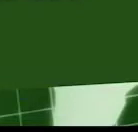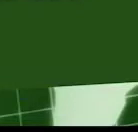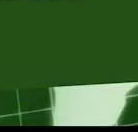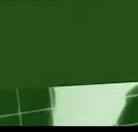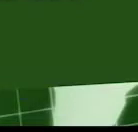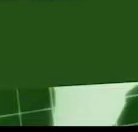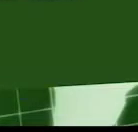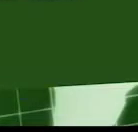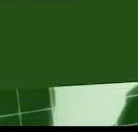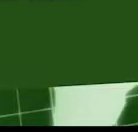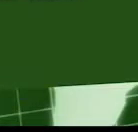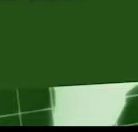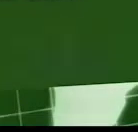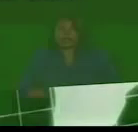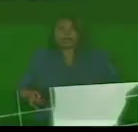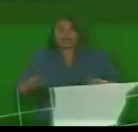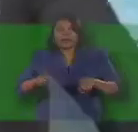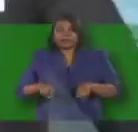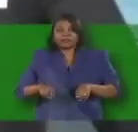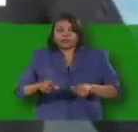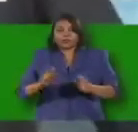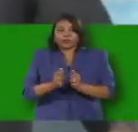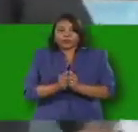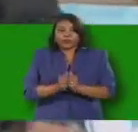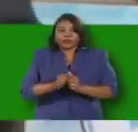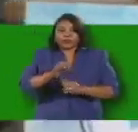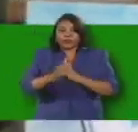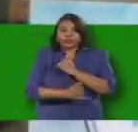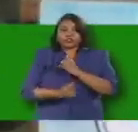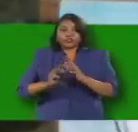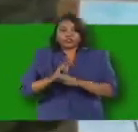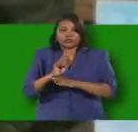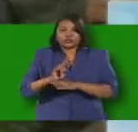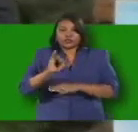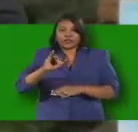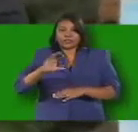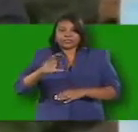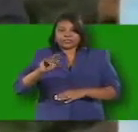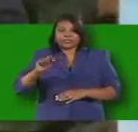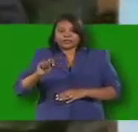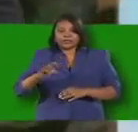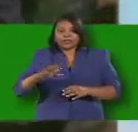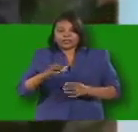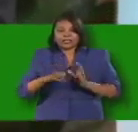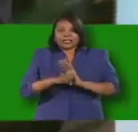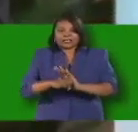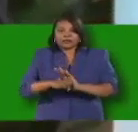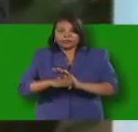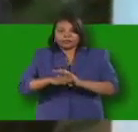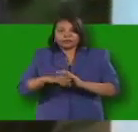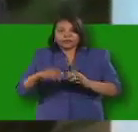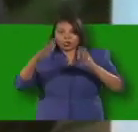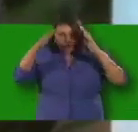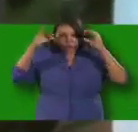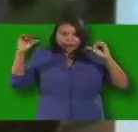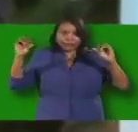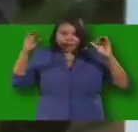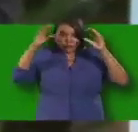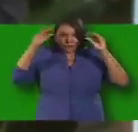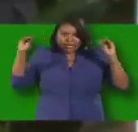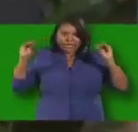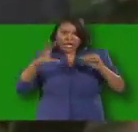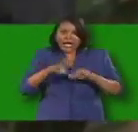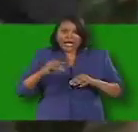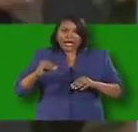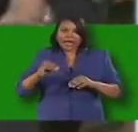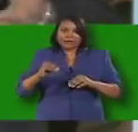have seen the opportunity are doing is to promote greater awareness, countries such as Korea, and to some extent Japan, especially Korea, greater awareness and